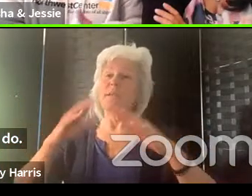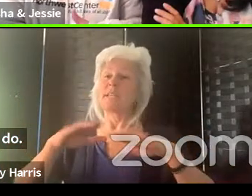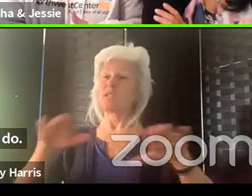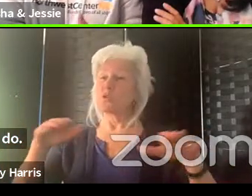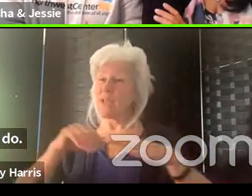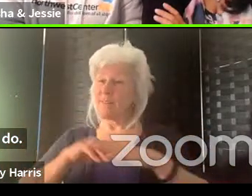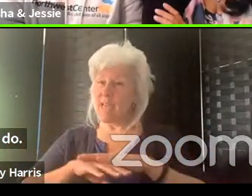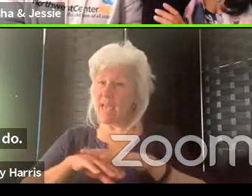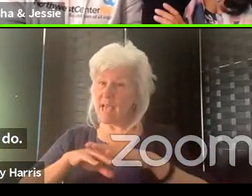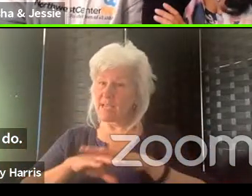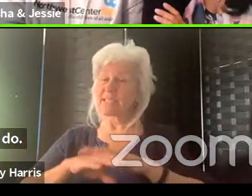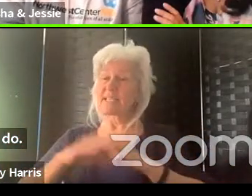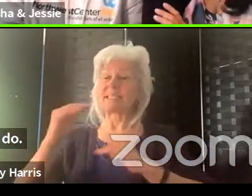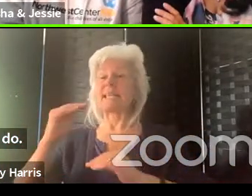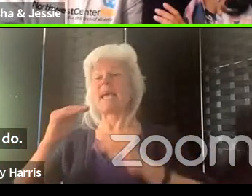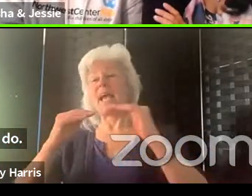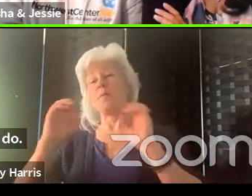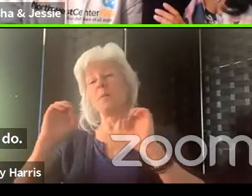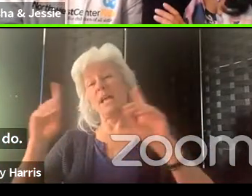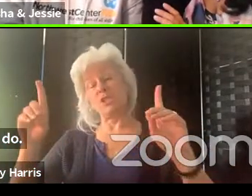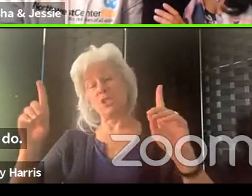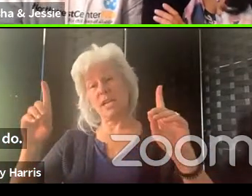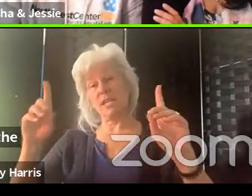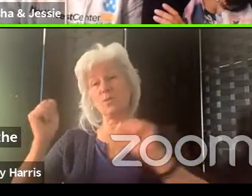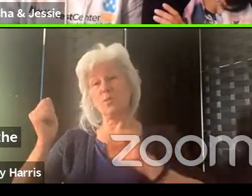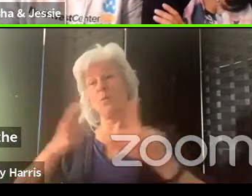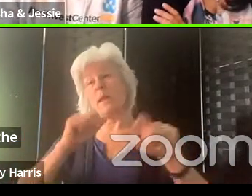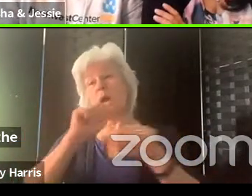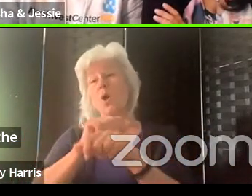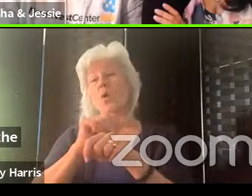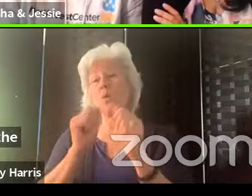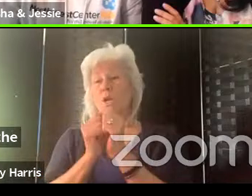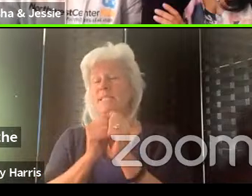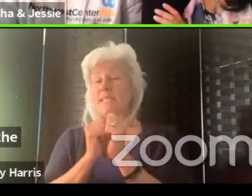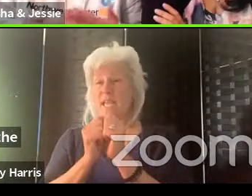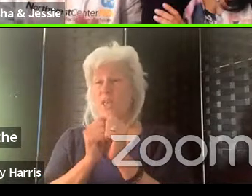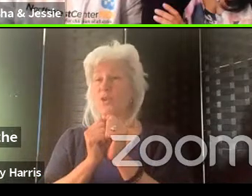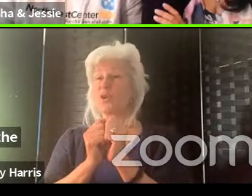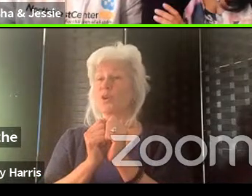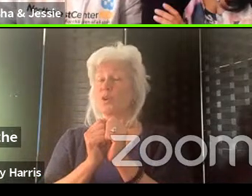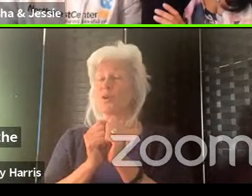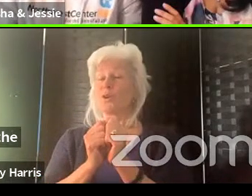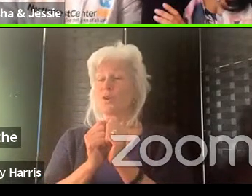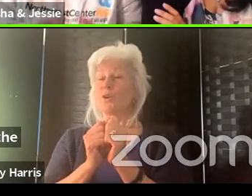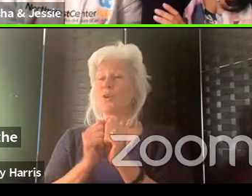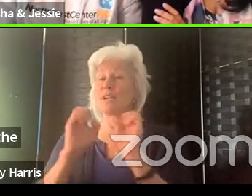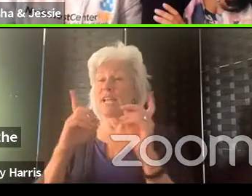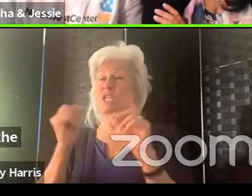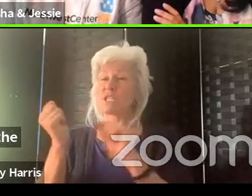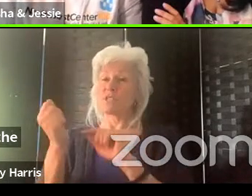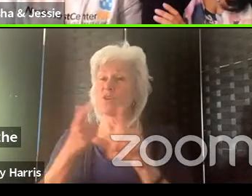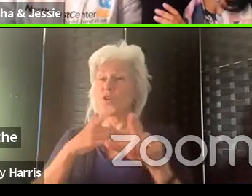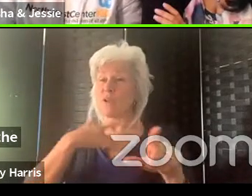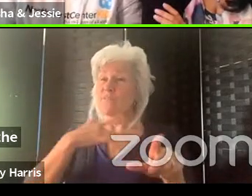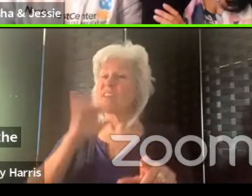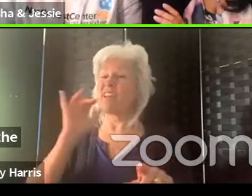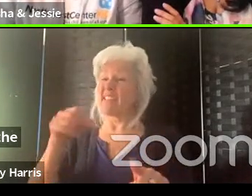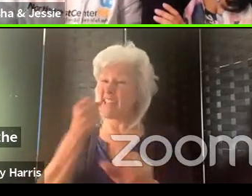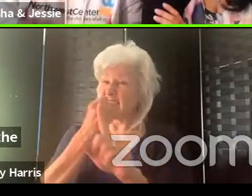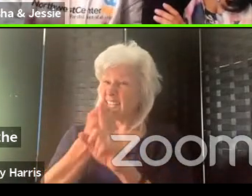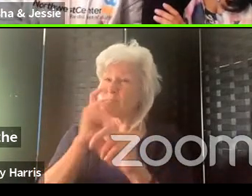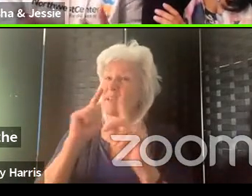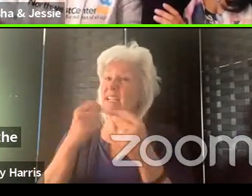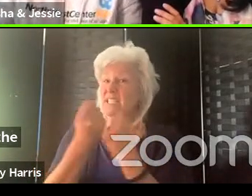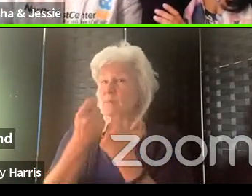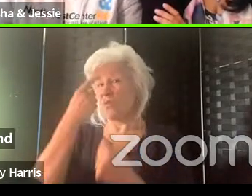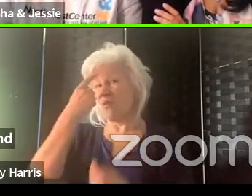to equitable education when we all work together for education for all. And I feel that is what the impact team is there for,